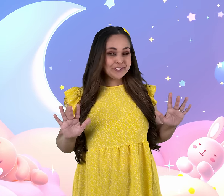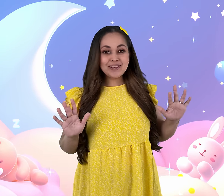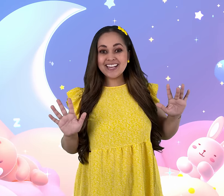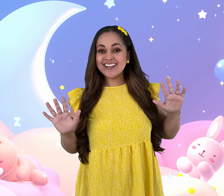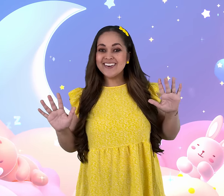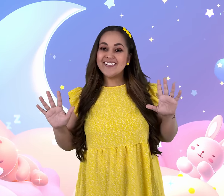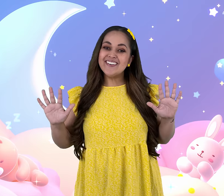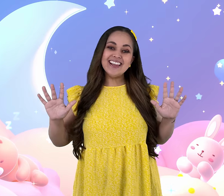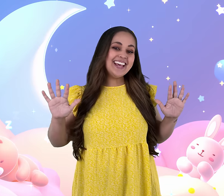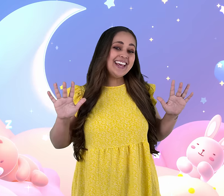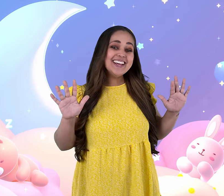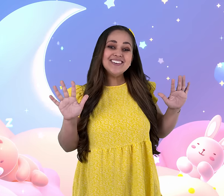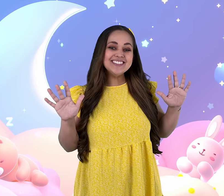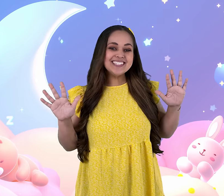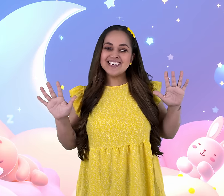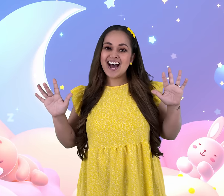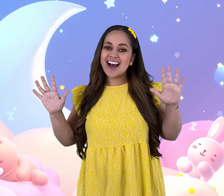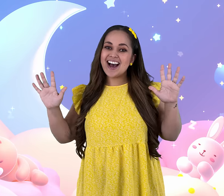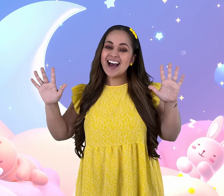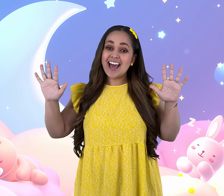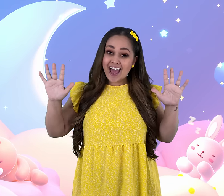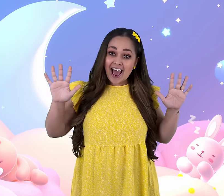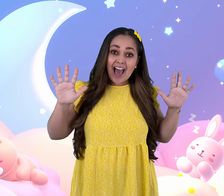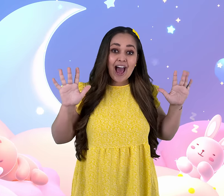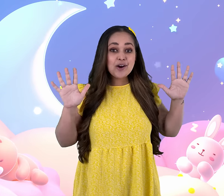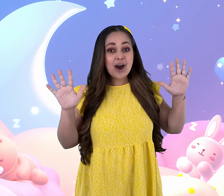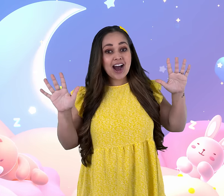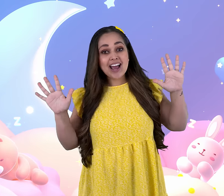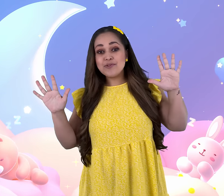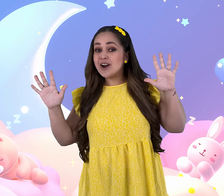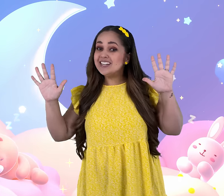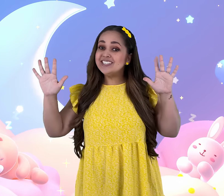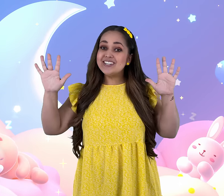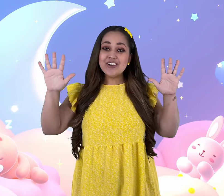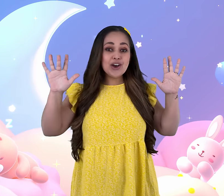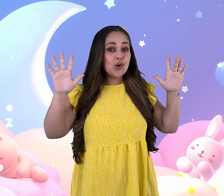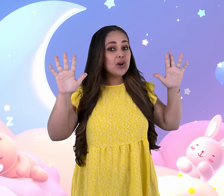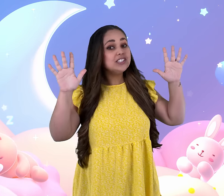Twinkle, twinkle, little star, how I